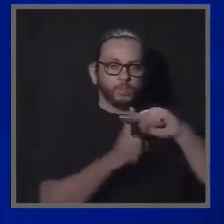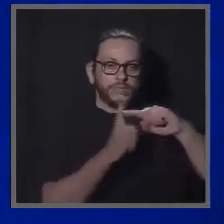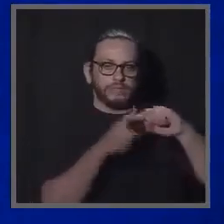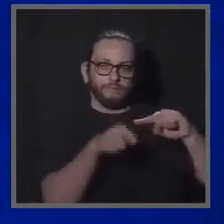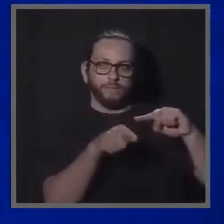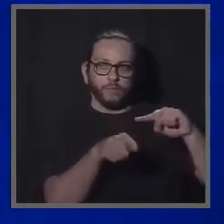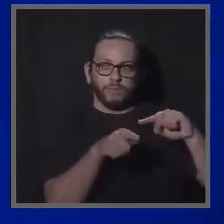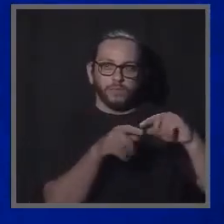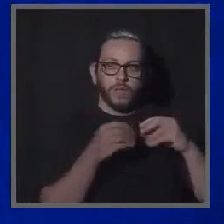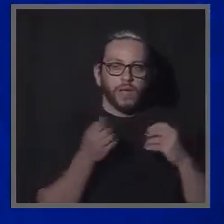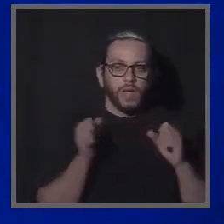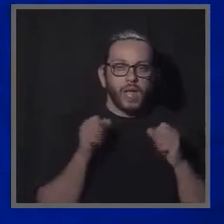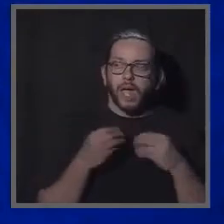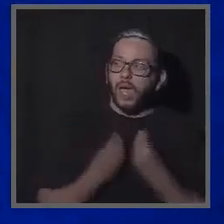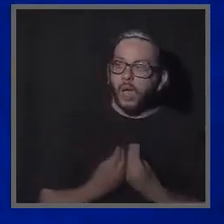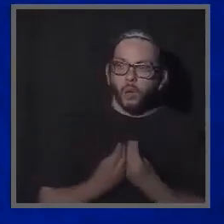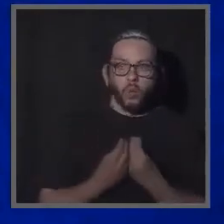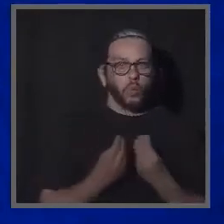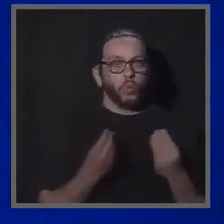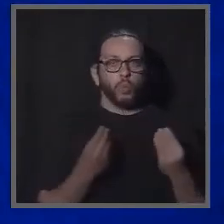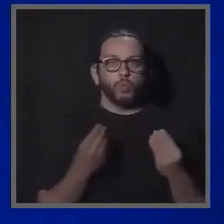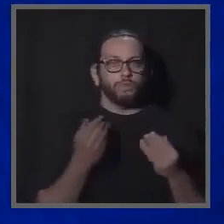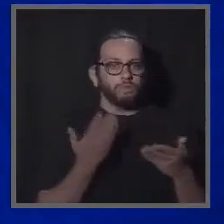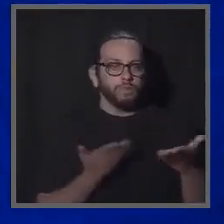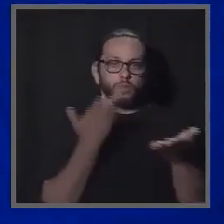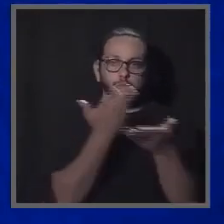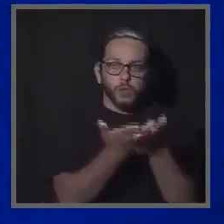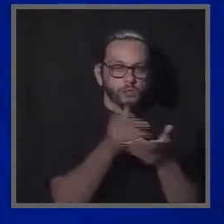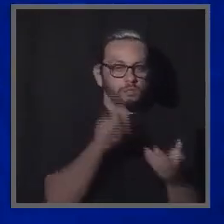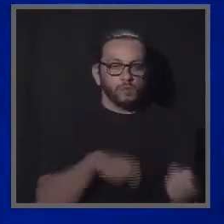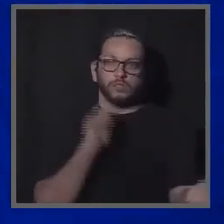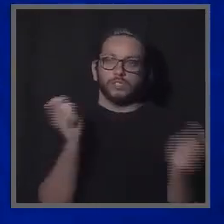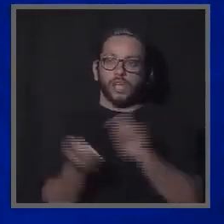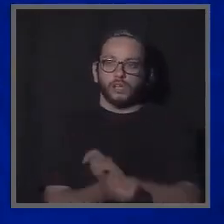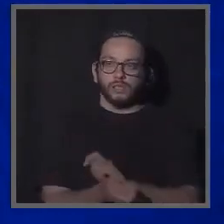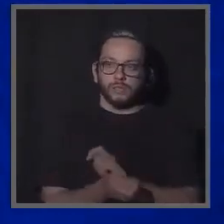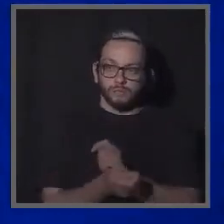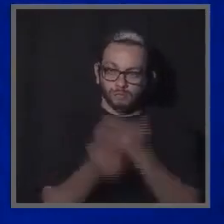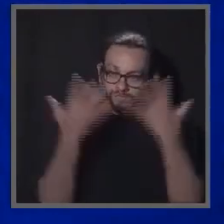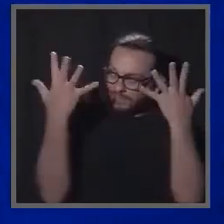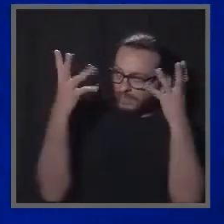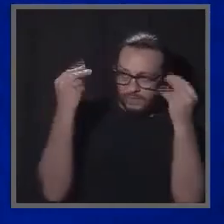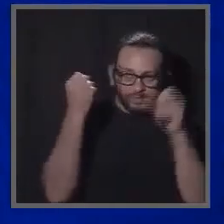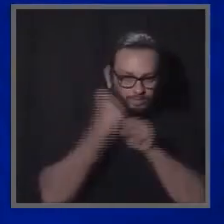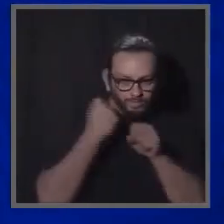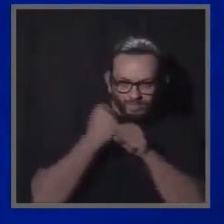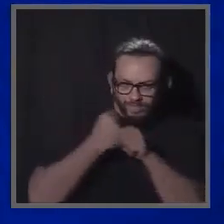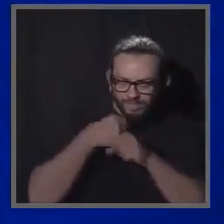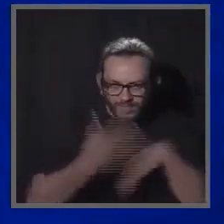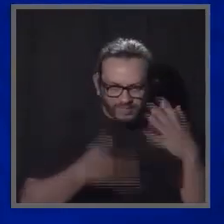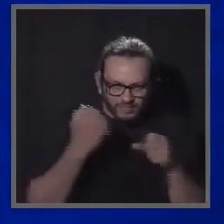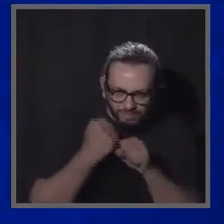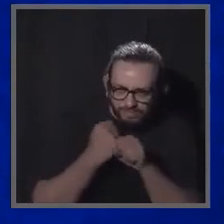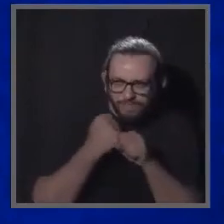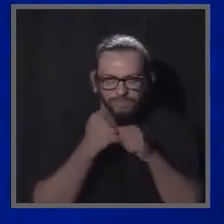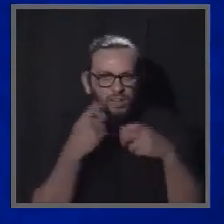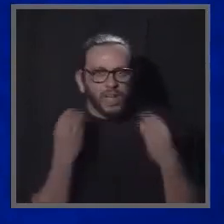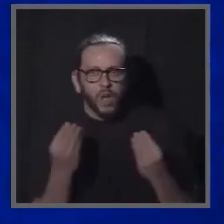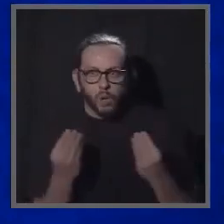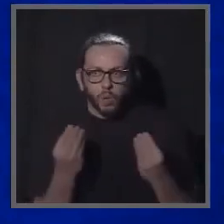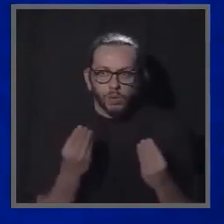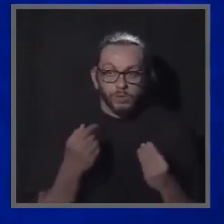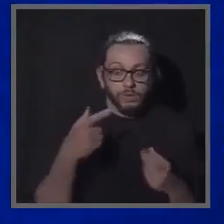proposition into real actions, and help ask everyone